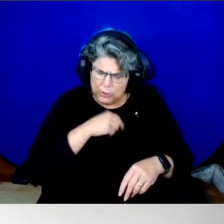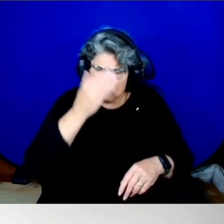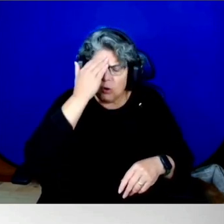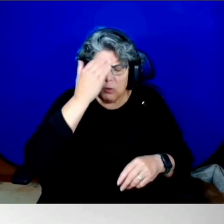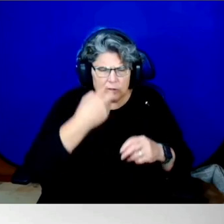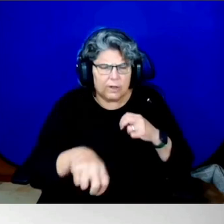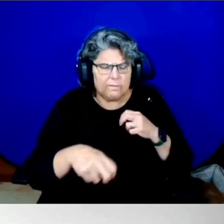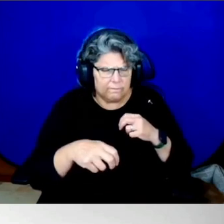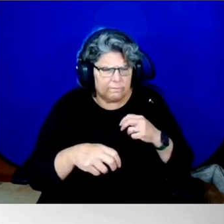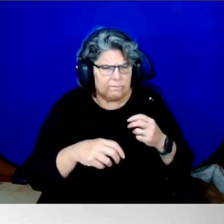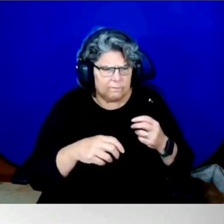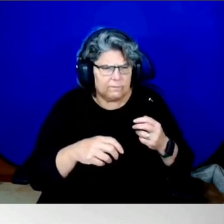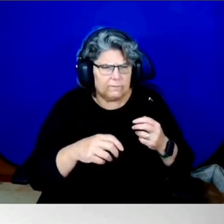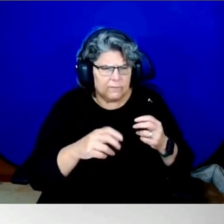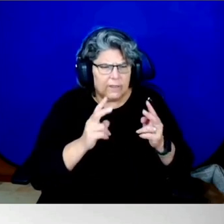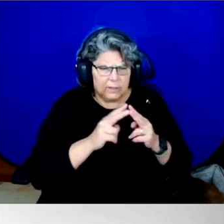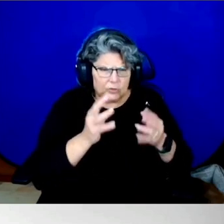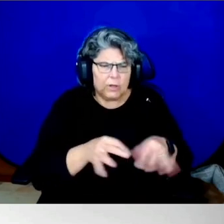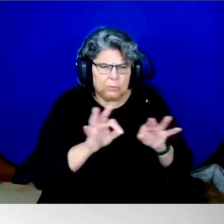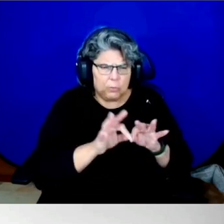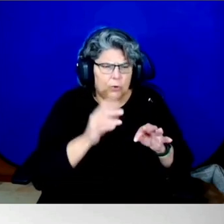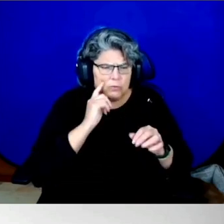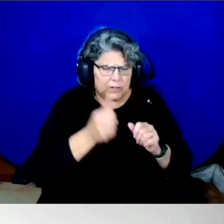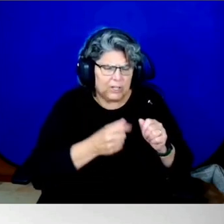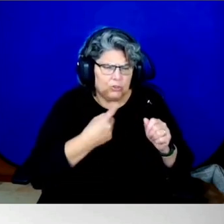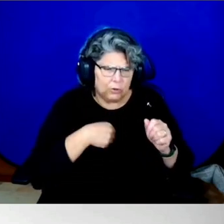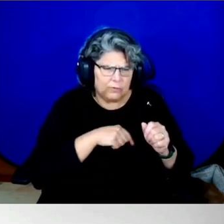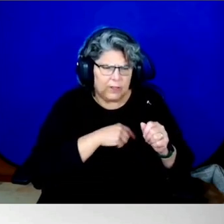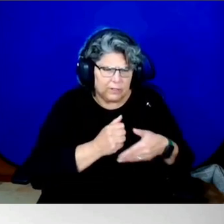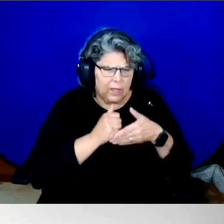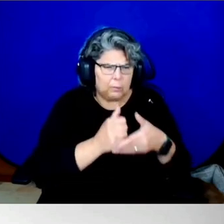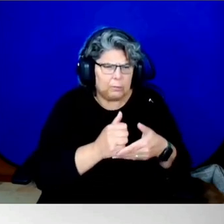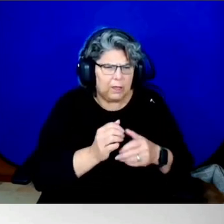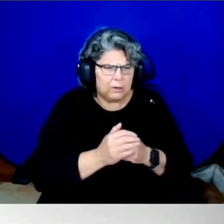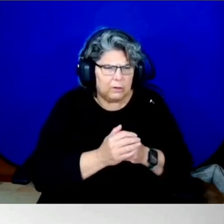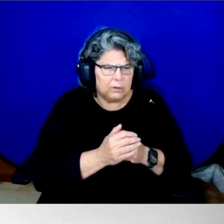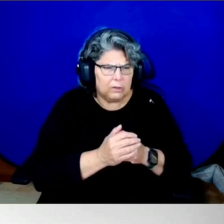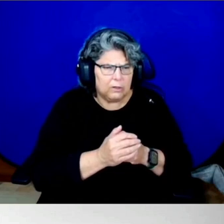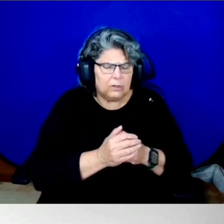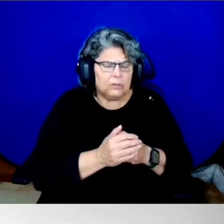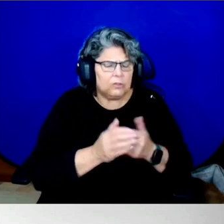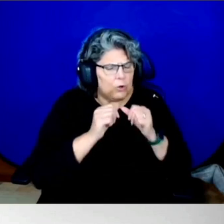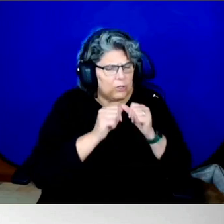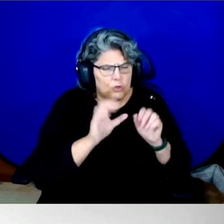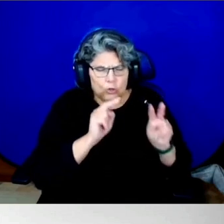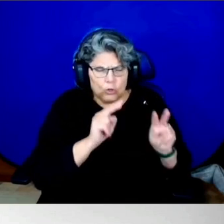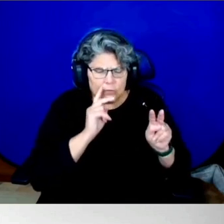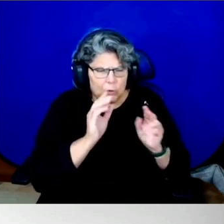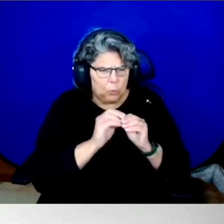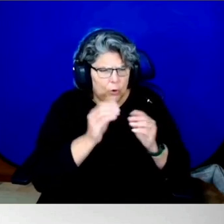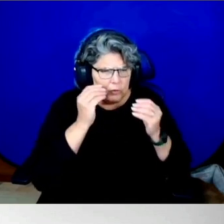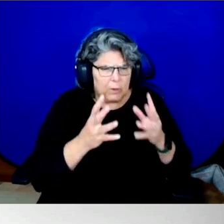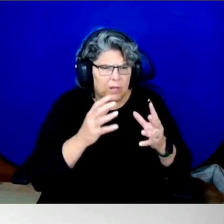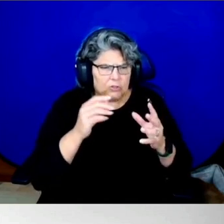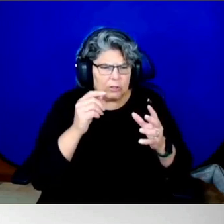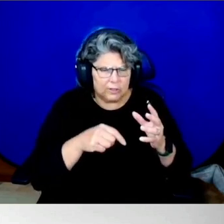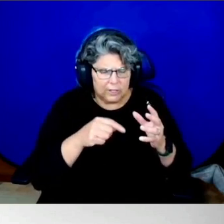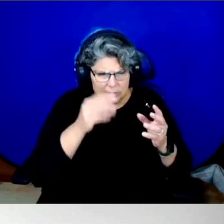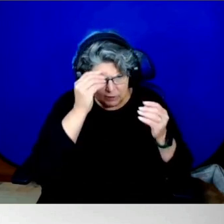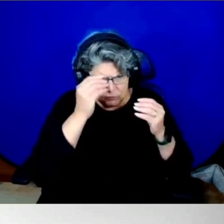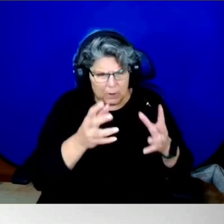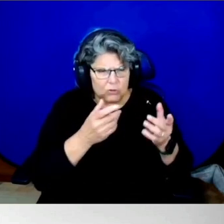is very important to each and every one of us. With that, continue to look for additional information, these press conferences that come out every